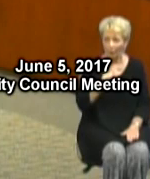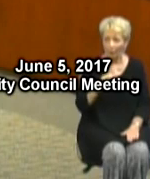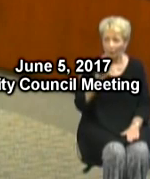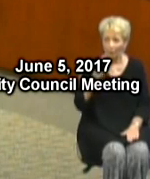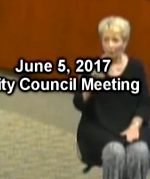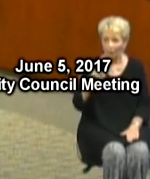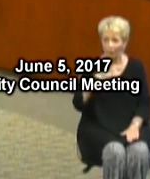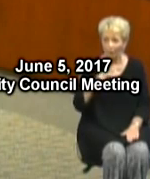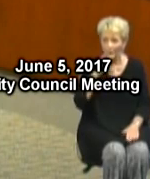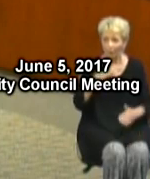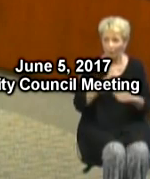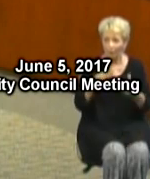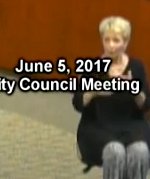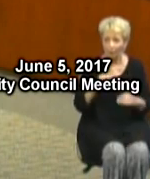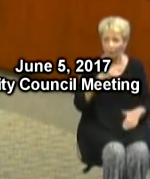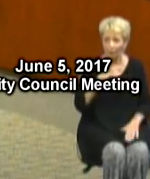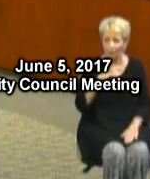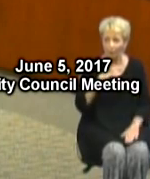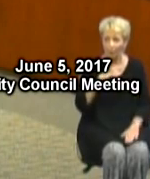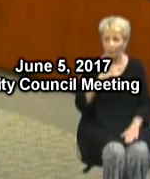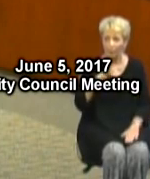for terms to expire